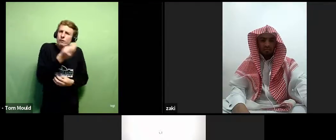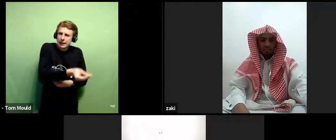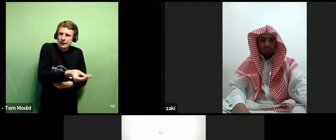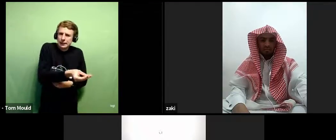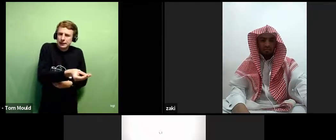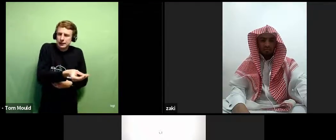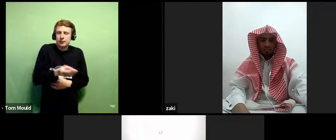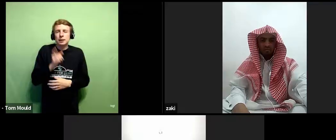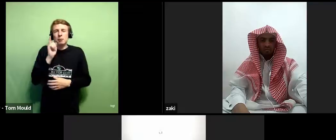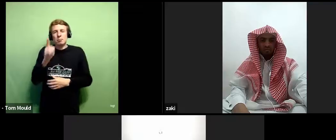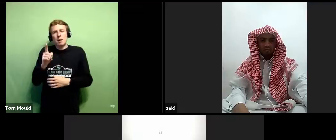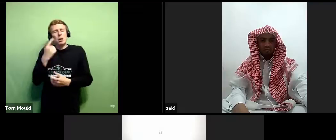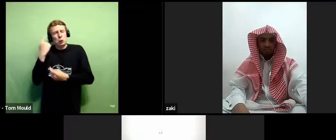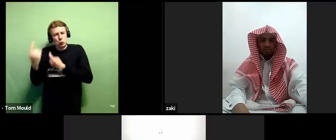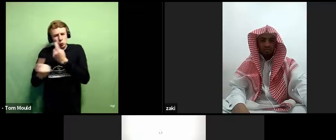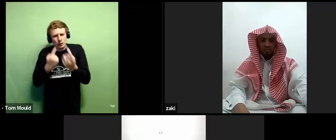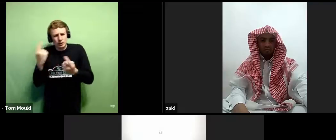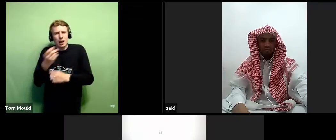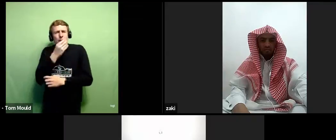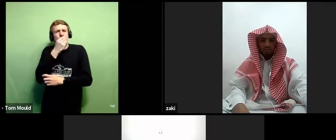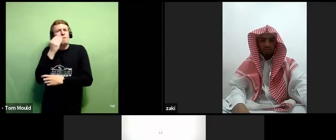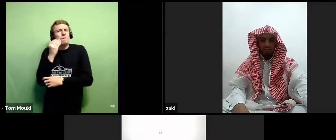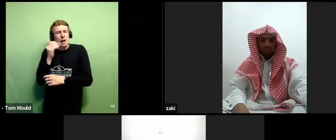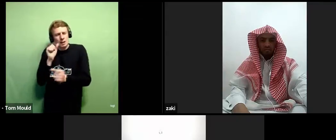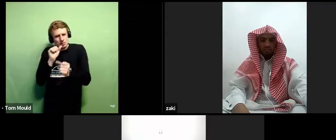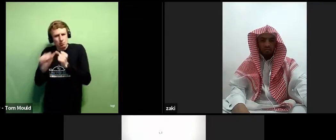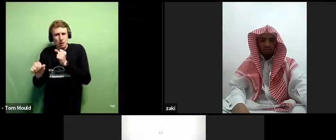better for you, if you only knew.